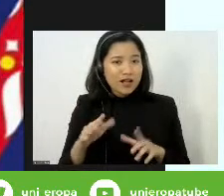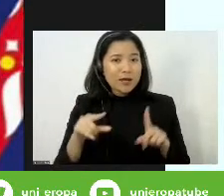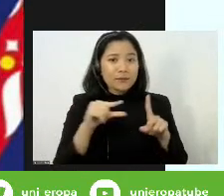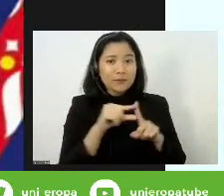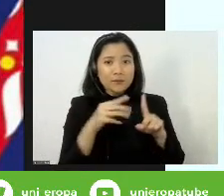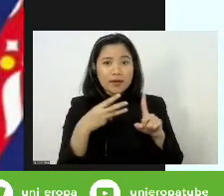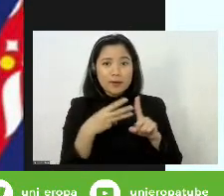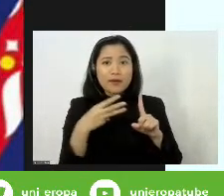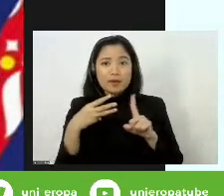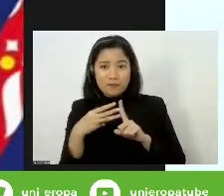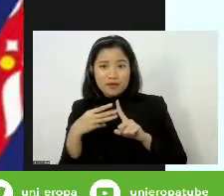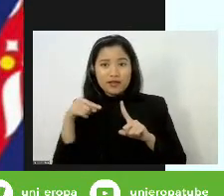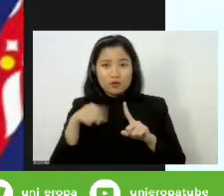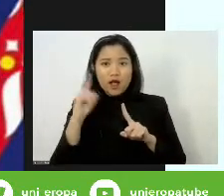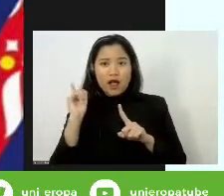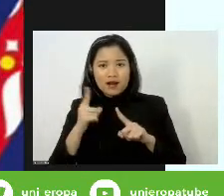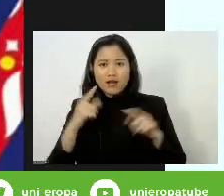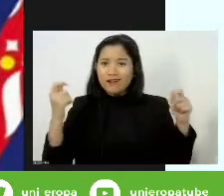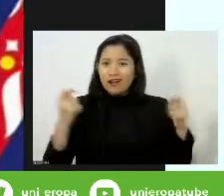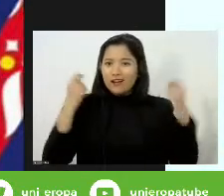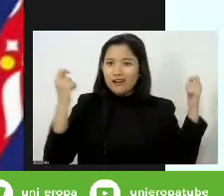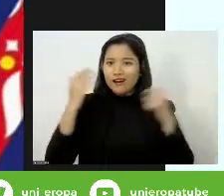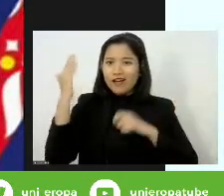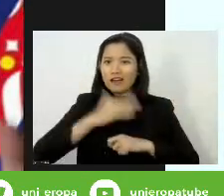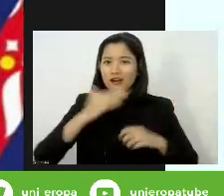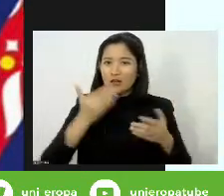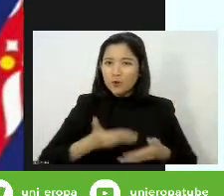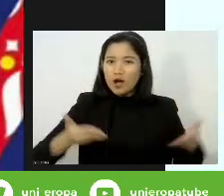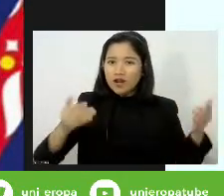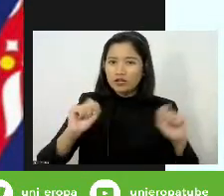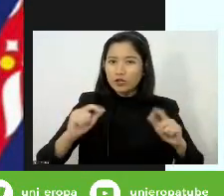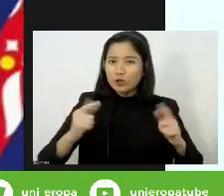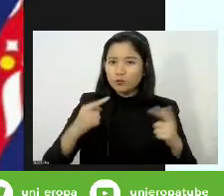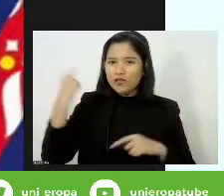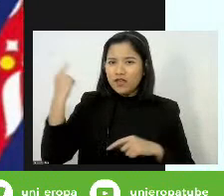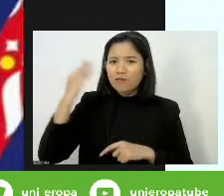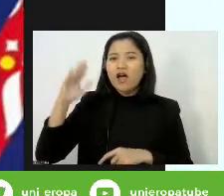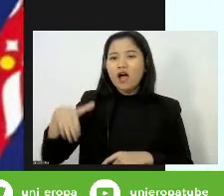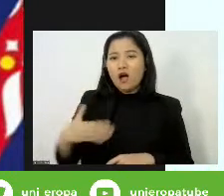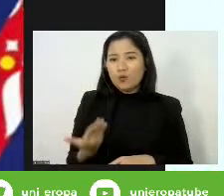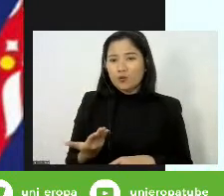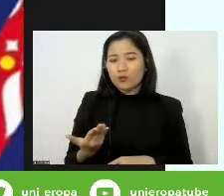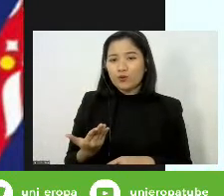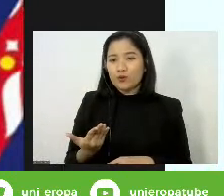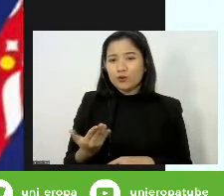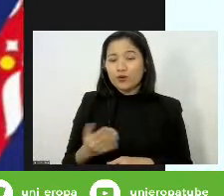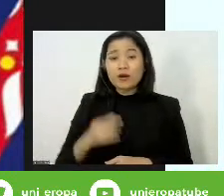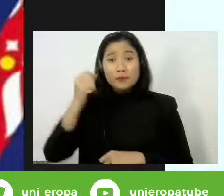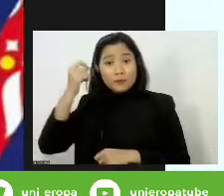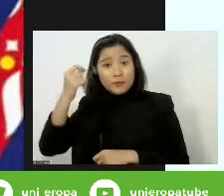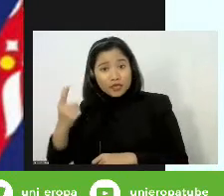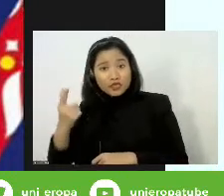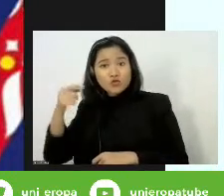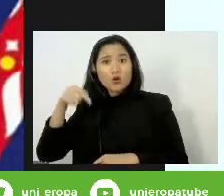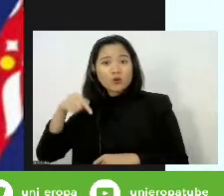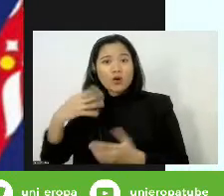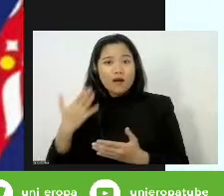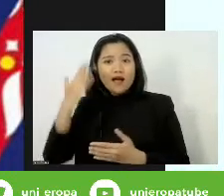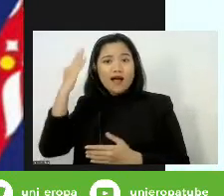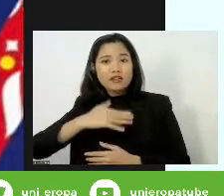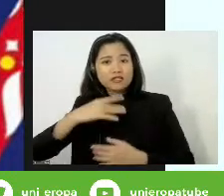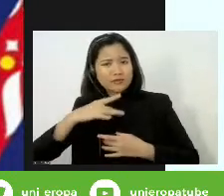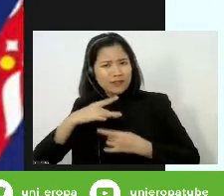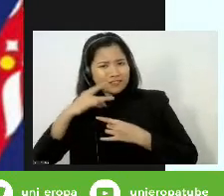episode Days and tomorrow is the day for day in room